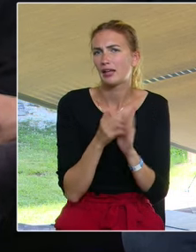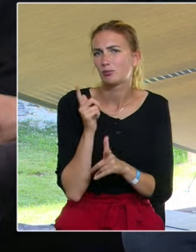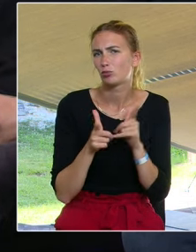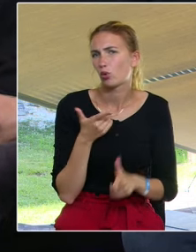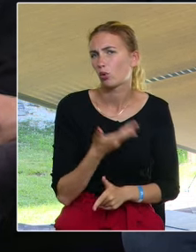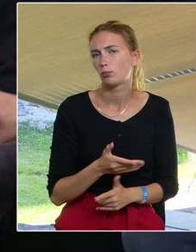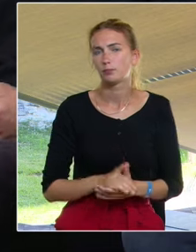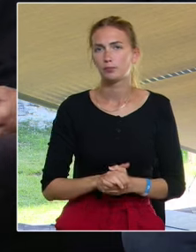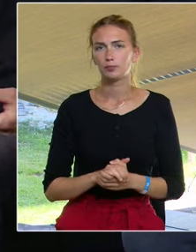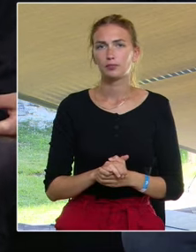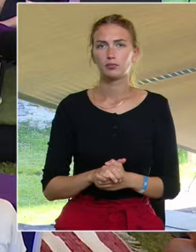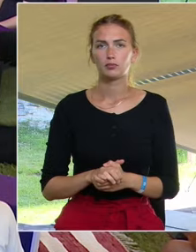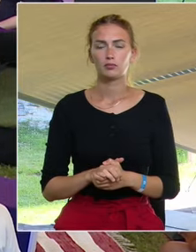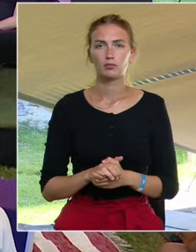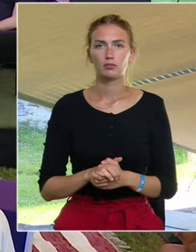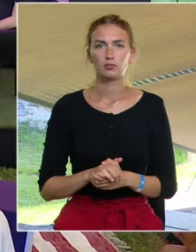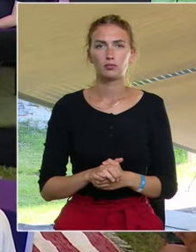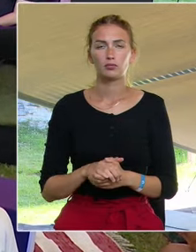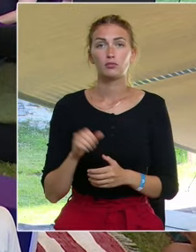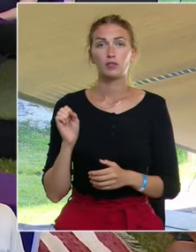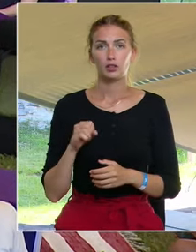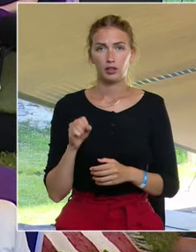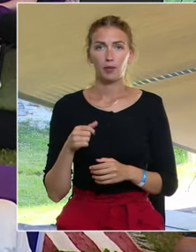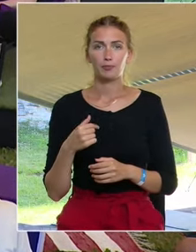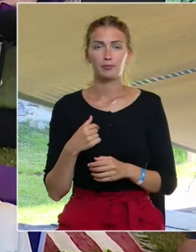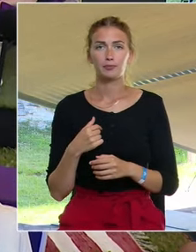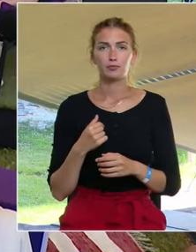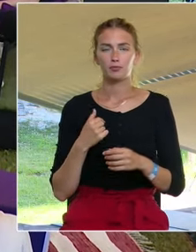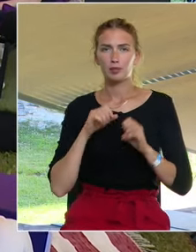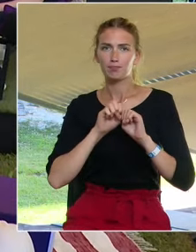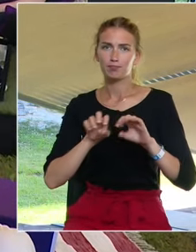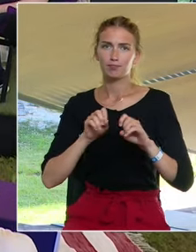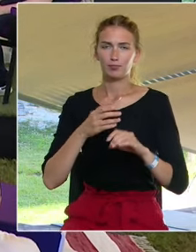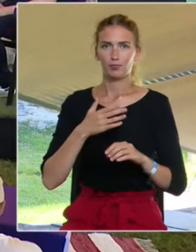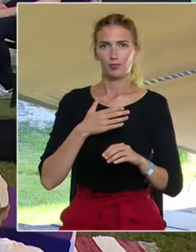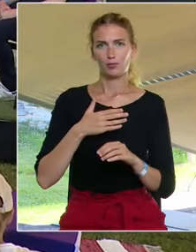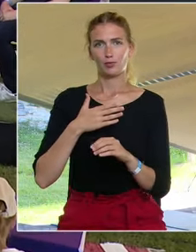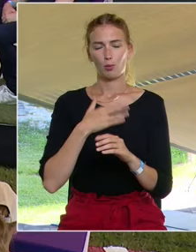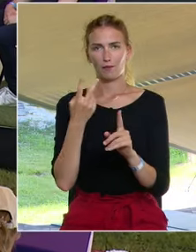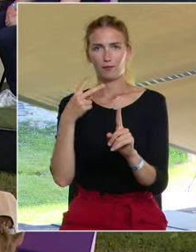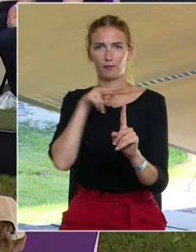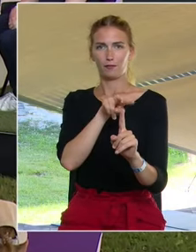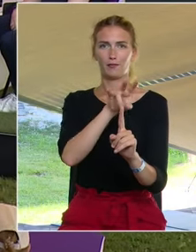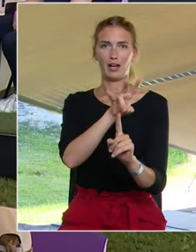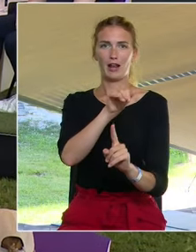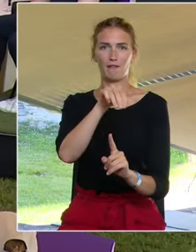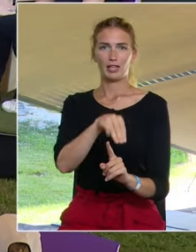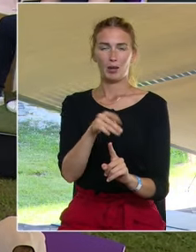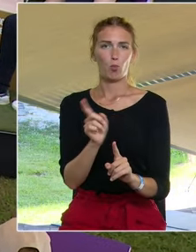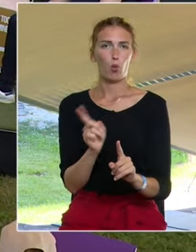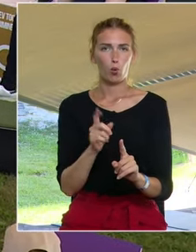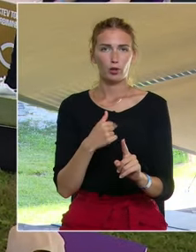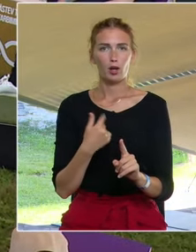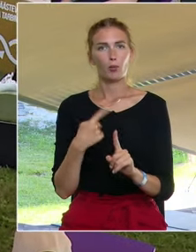culture. Yeah, so just to elaborate on how I see NFTs currently. And what's your excitement in there? What's